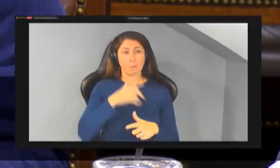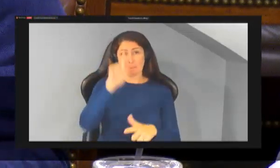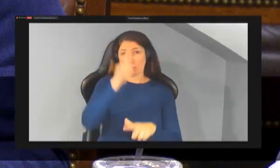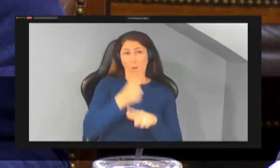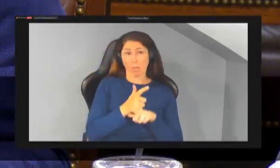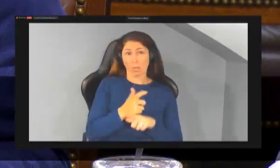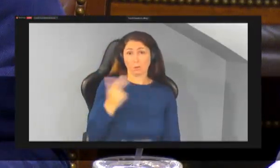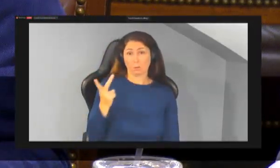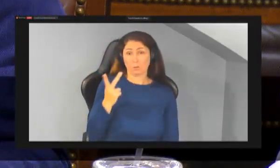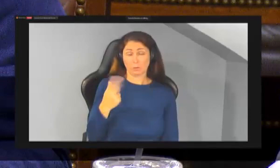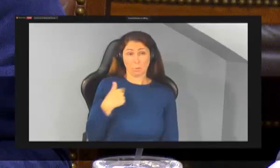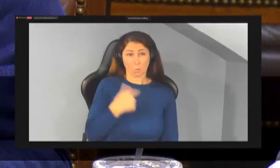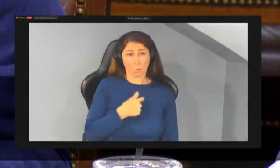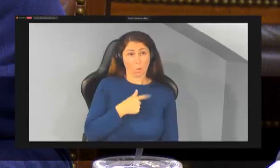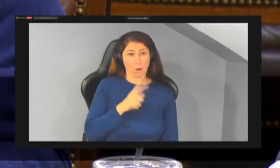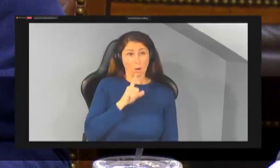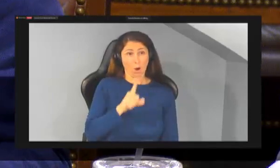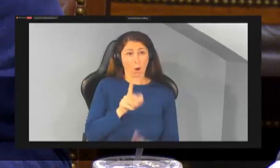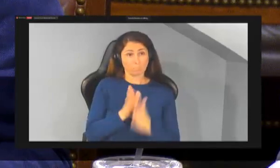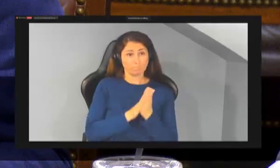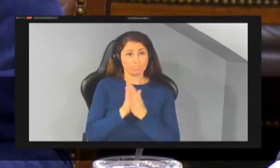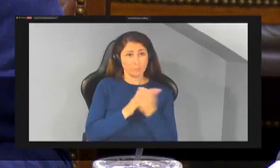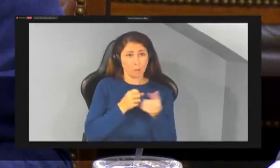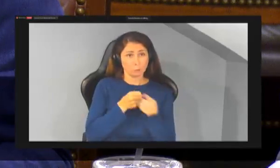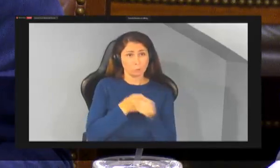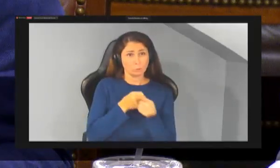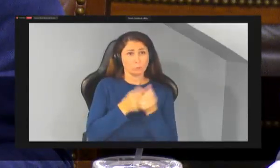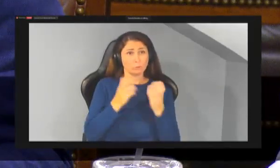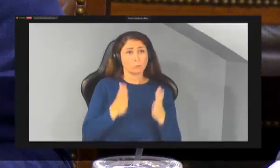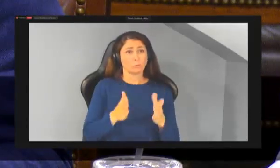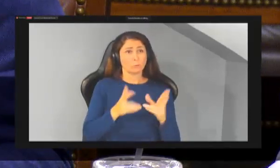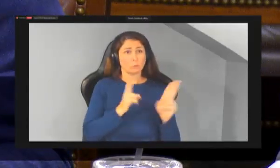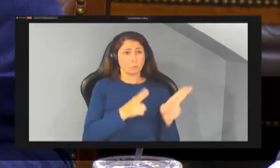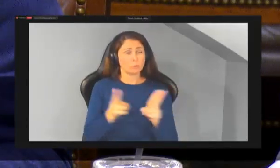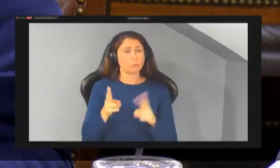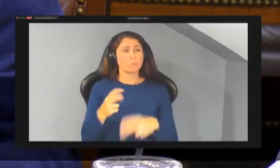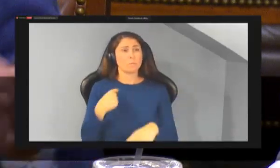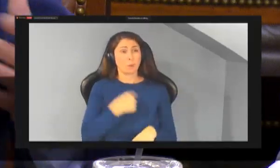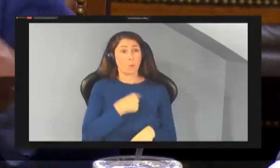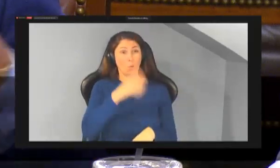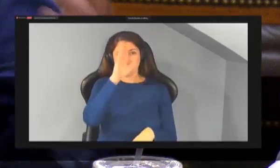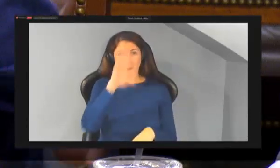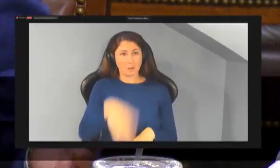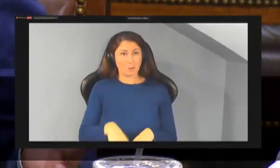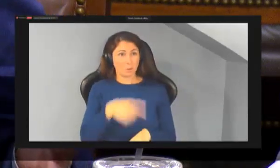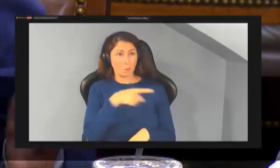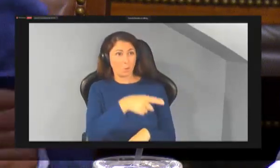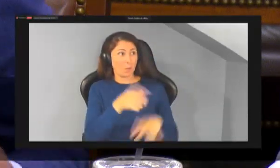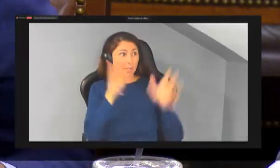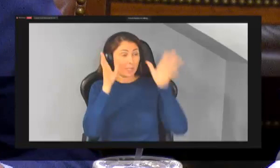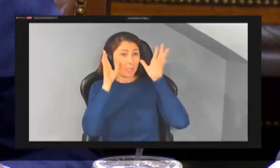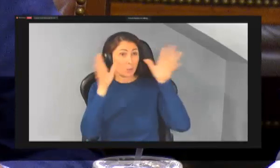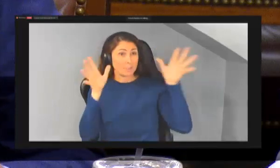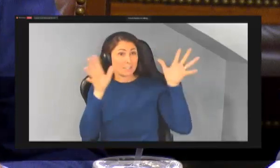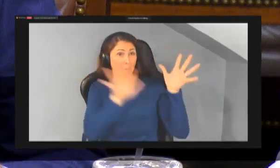avid hunters, we knew if there was a deer in and around our house in Pittsburgh, okay? There were none.